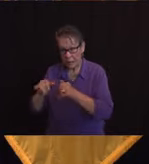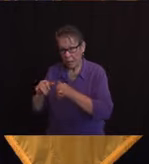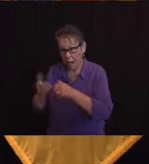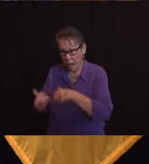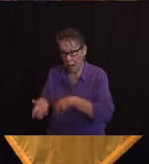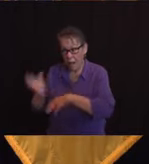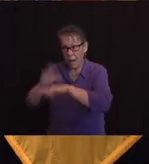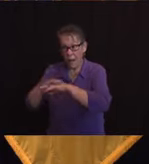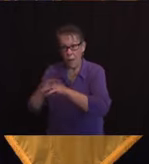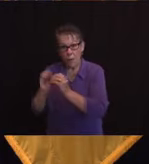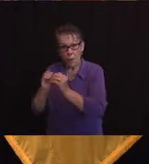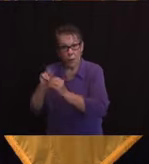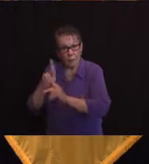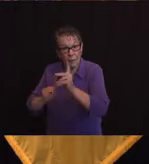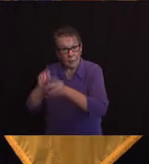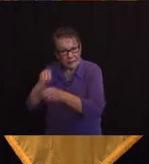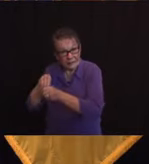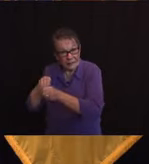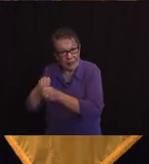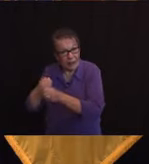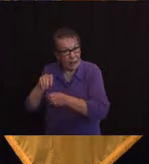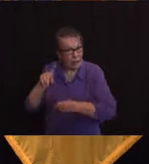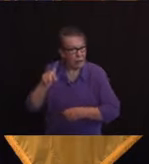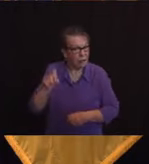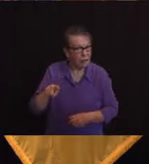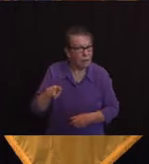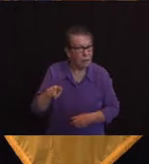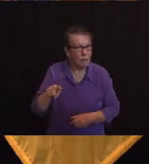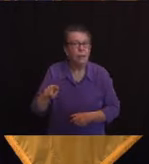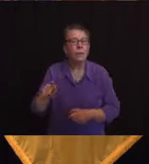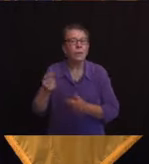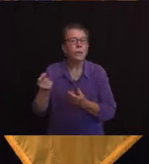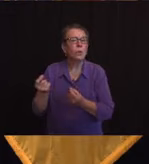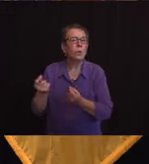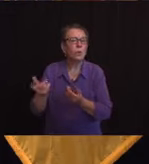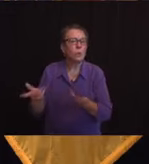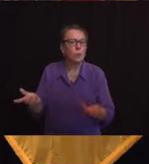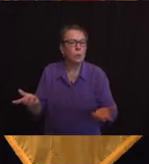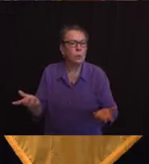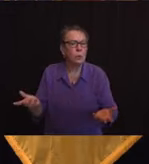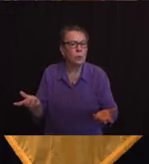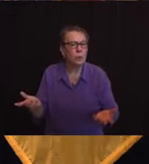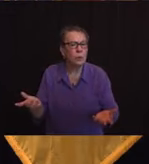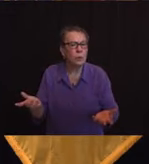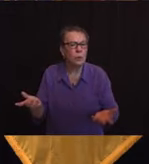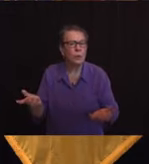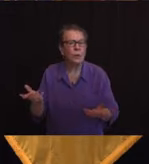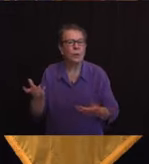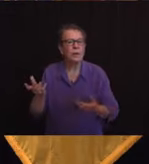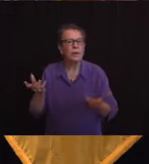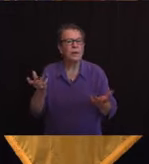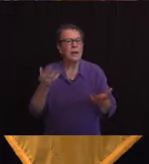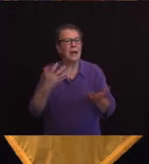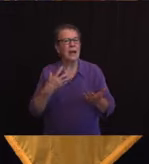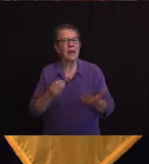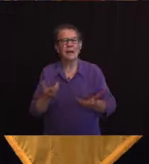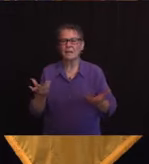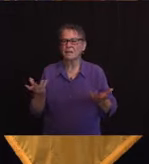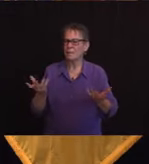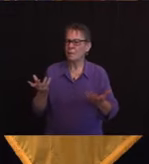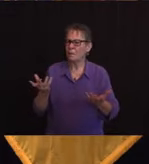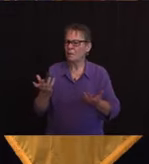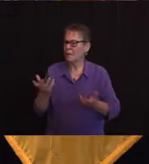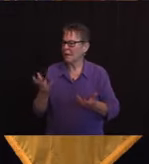you making any changes in vaccine allocation to account for variants? It looks like Ocean County has the largest